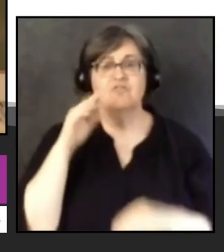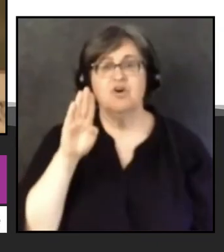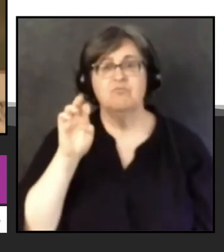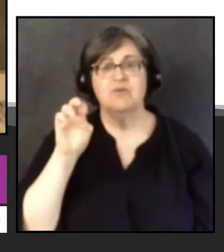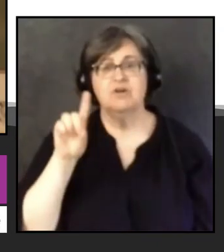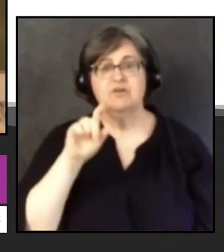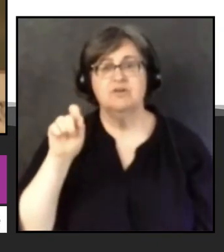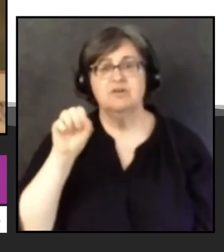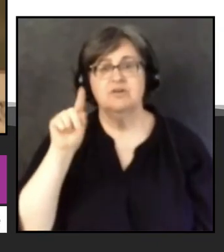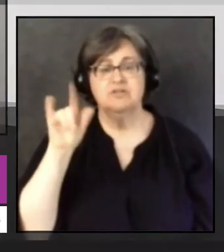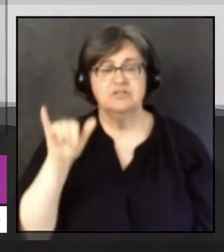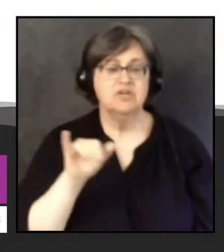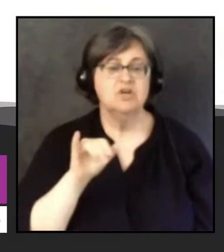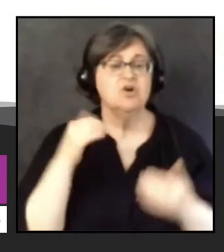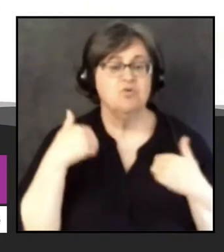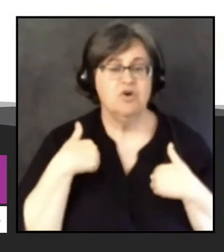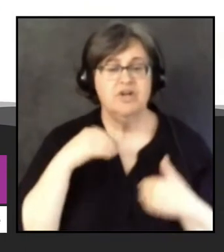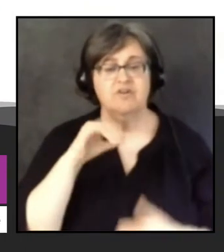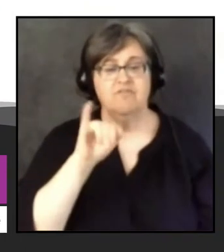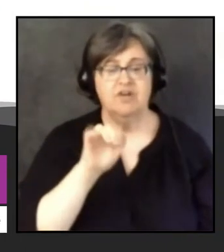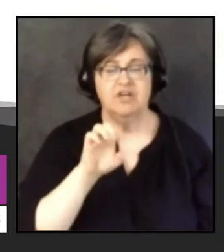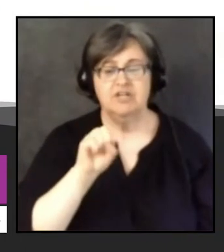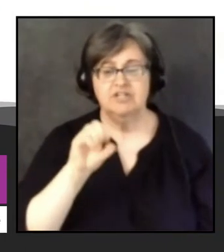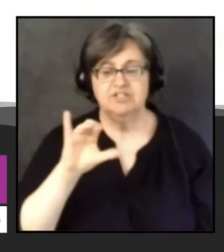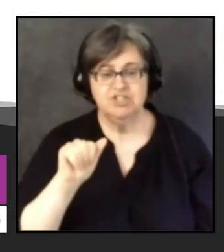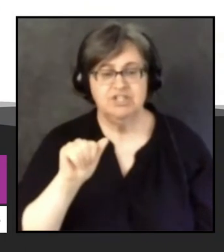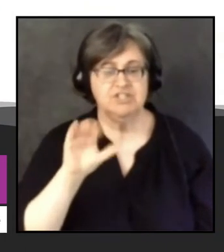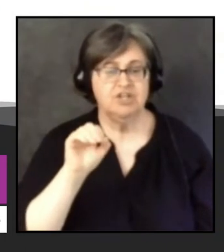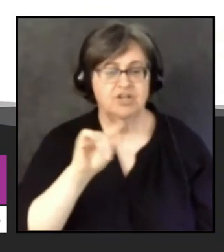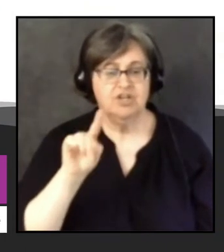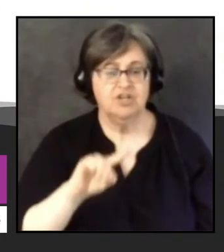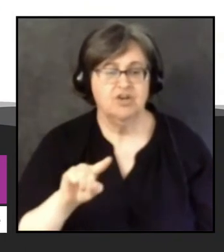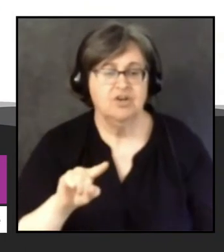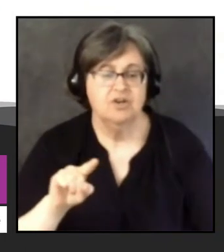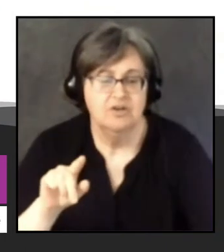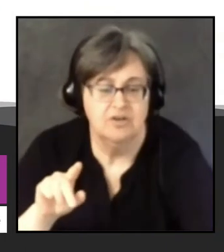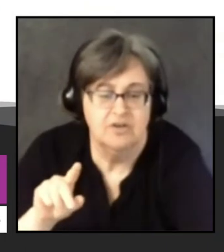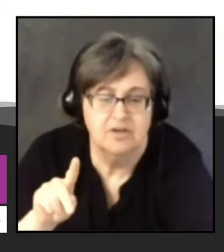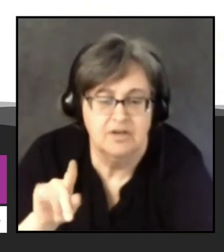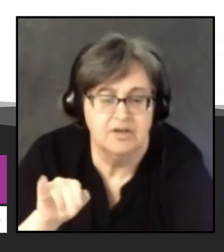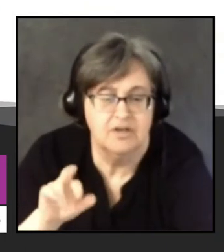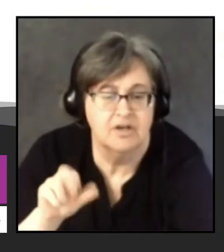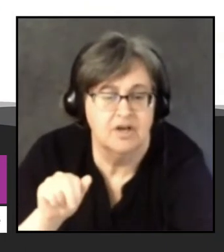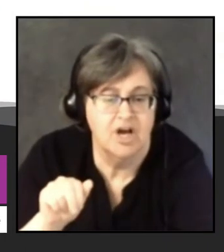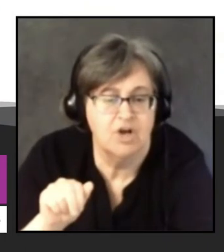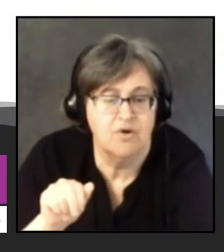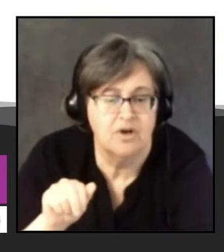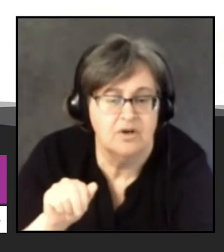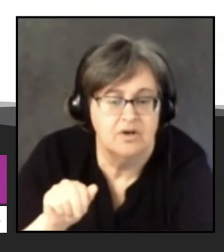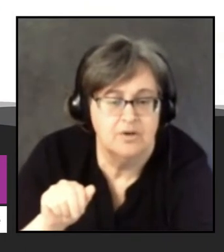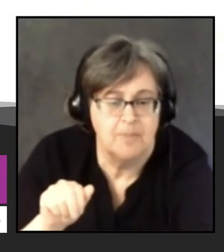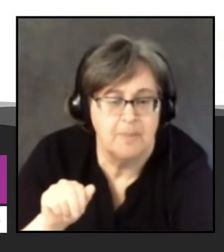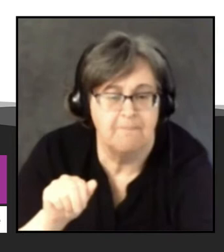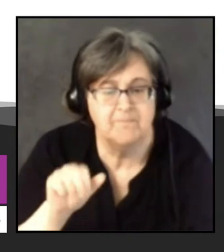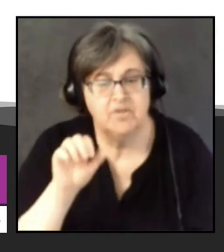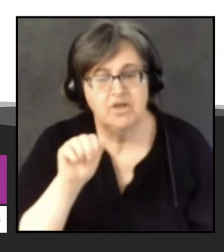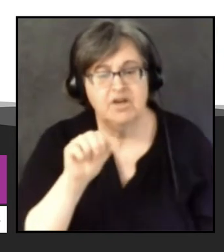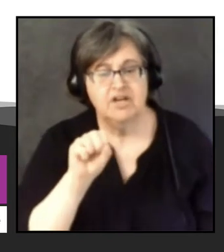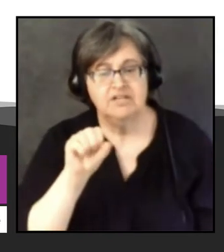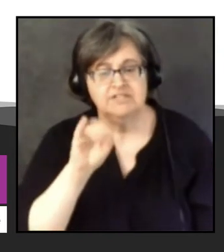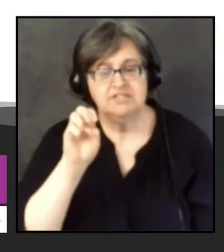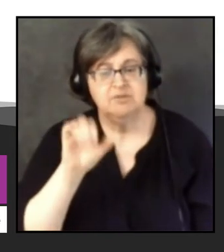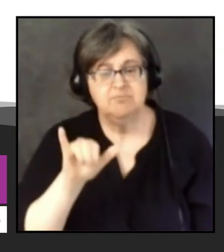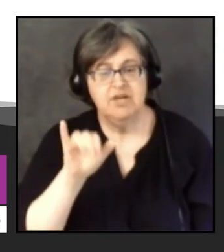presenting are Jessica Cortez, Kyra Assibey Bonsu, and Shari Jones. There's a fourth member of the group,